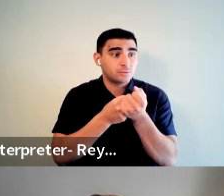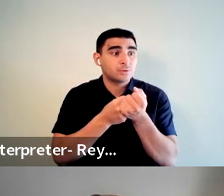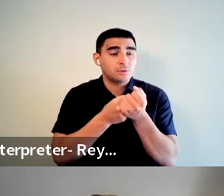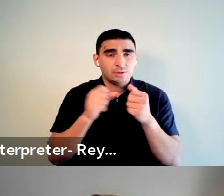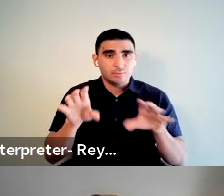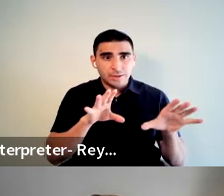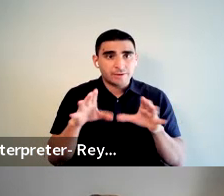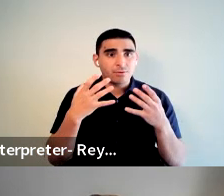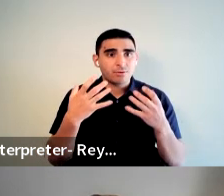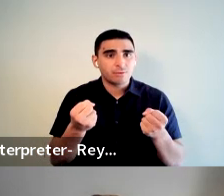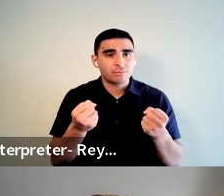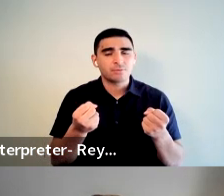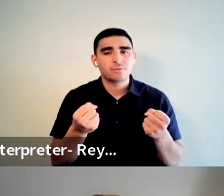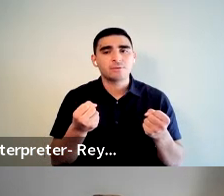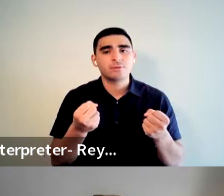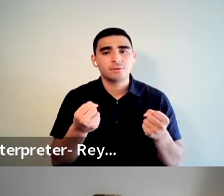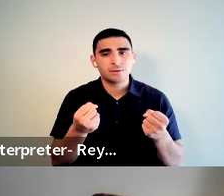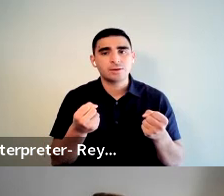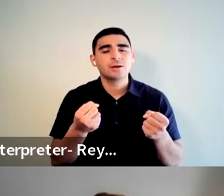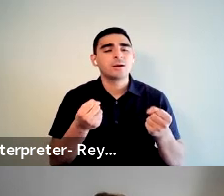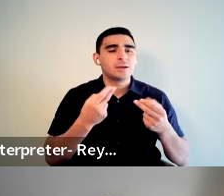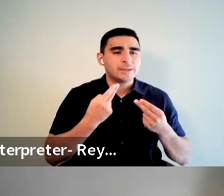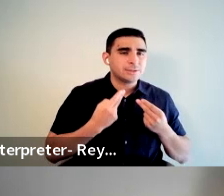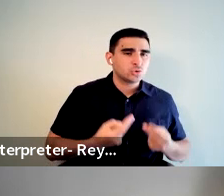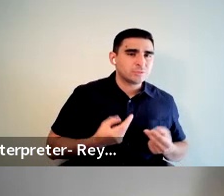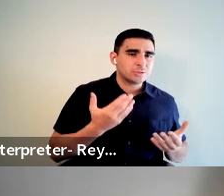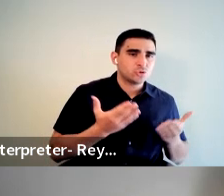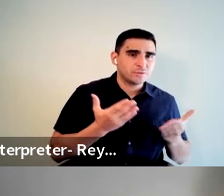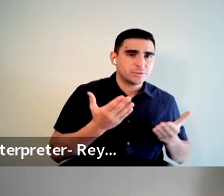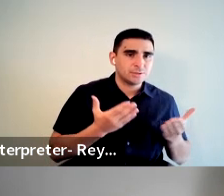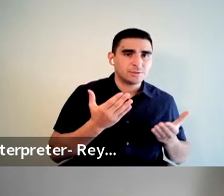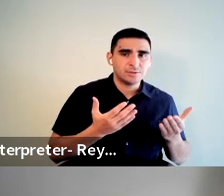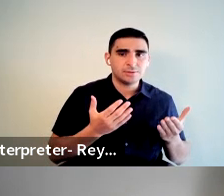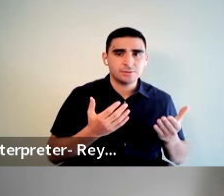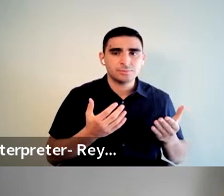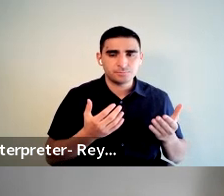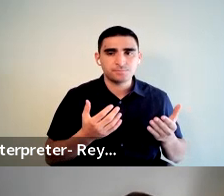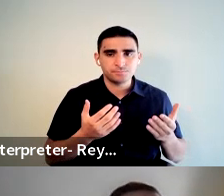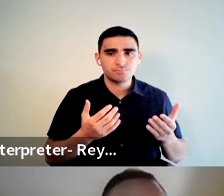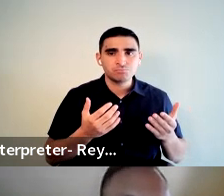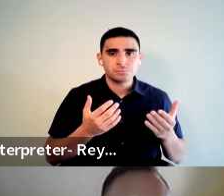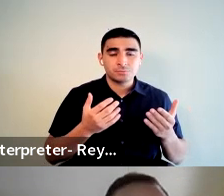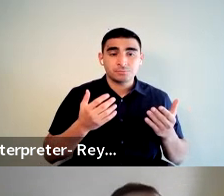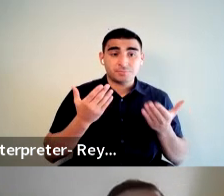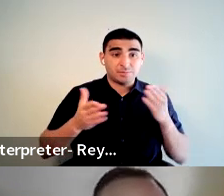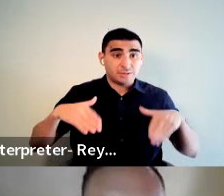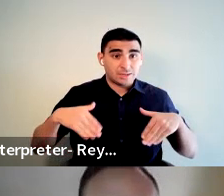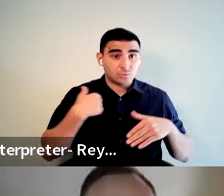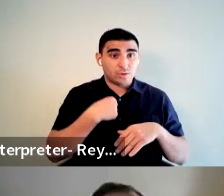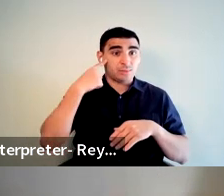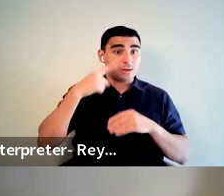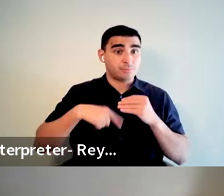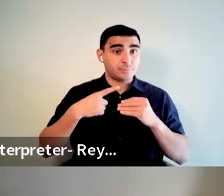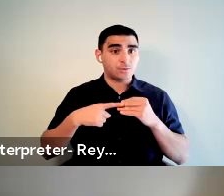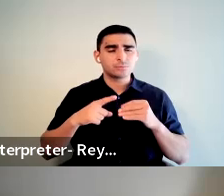behavioral health and human services staff in that way that we haven't thought about. So it's kind of more of a question,